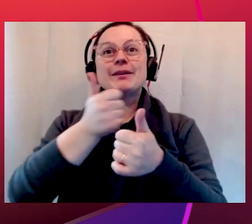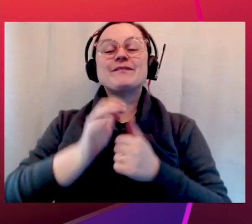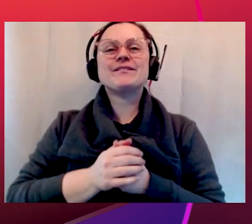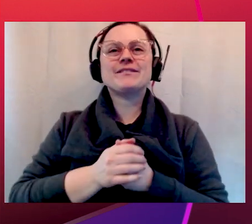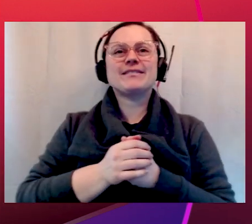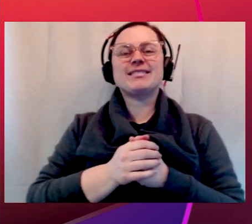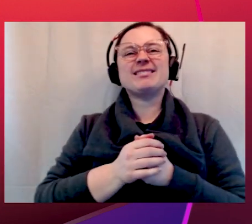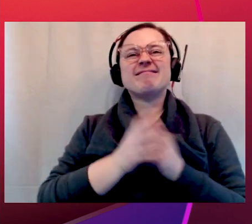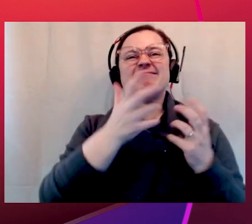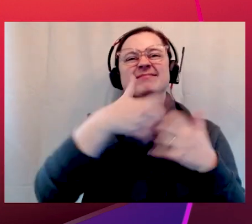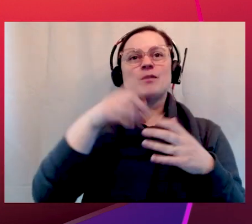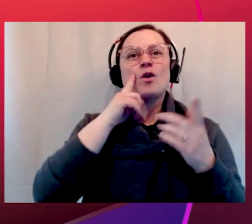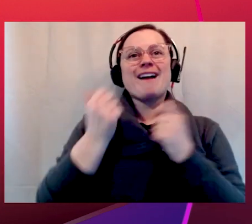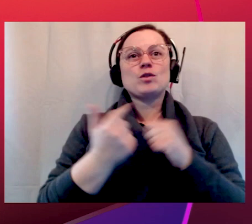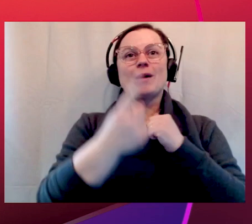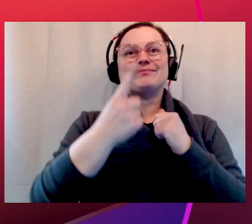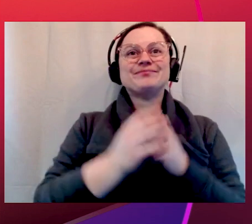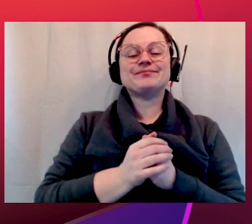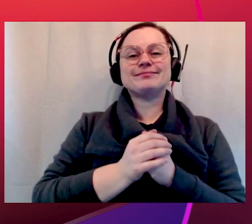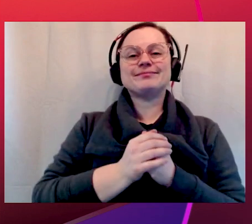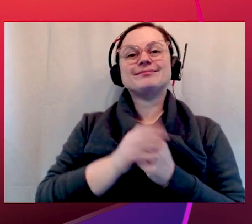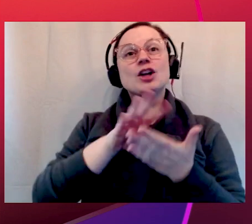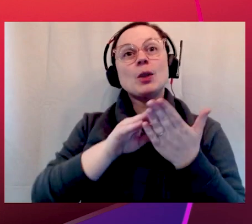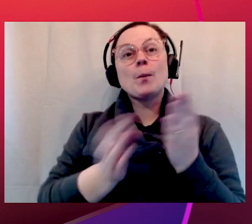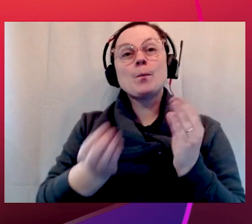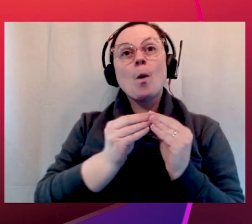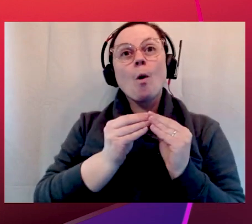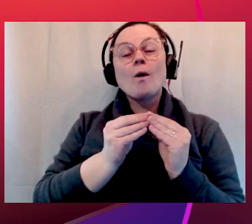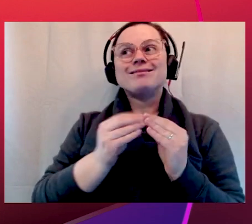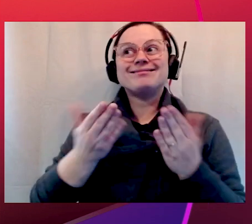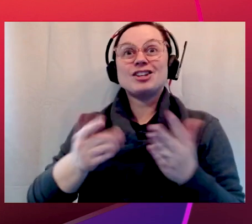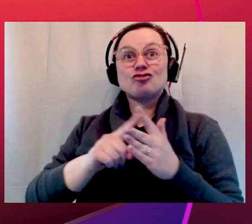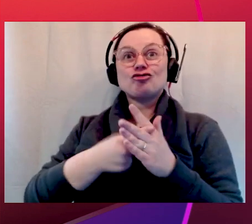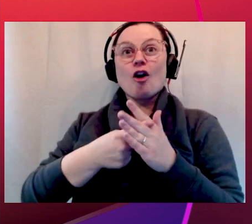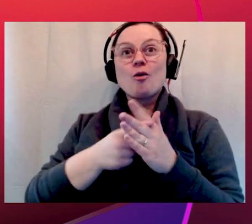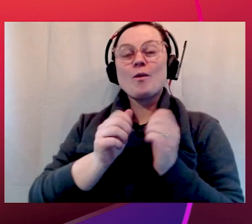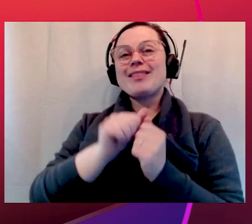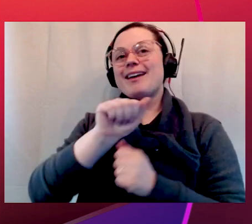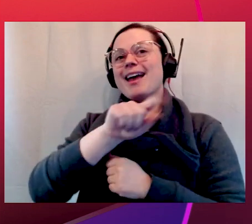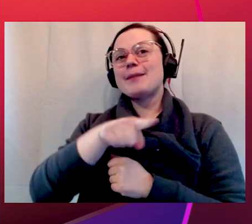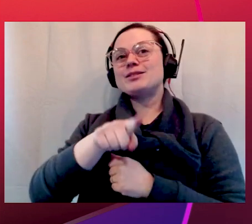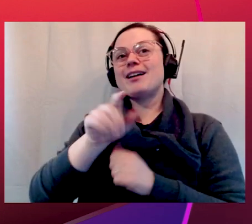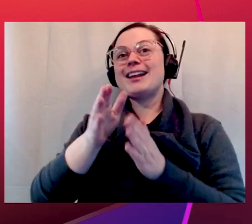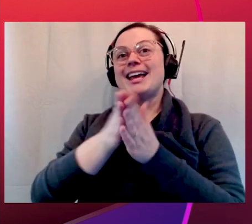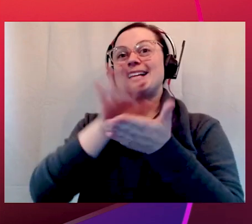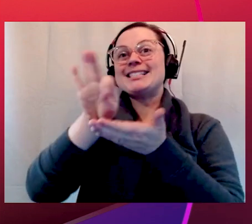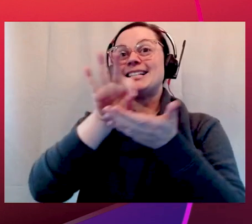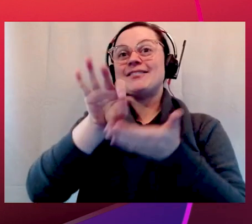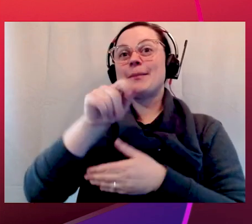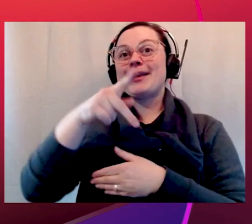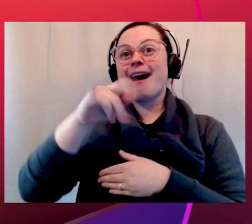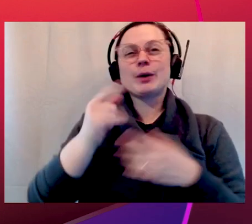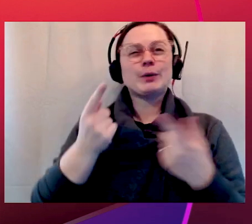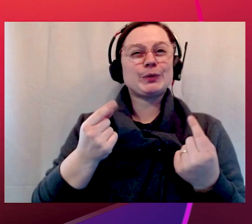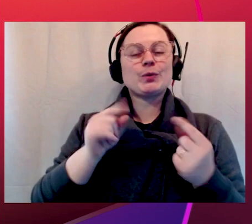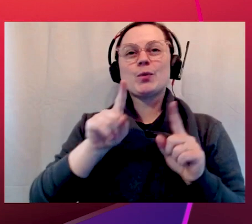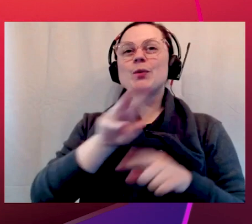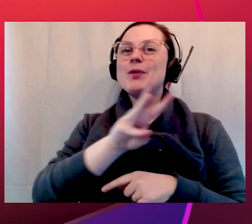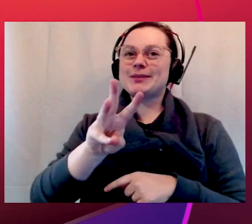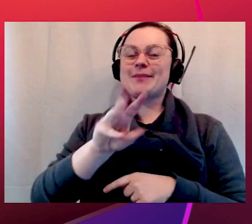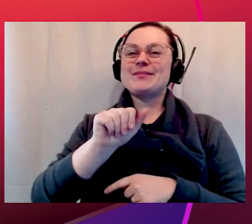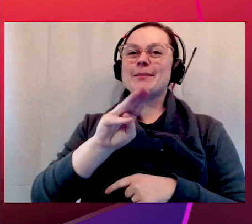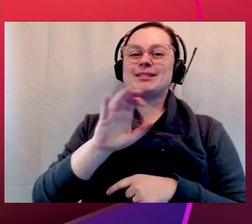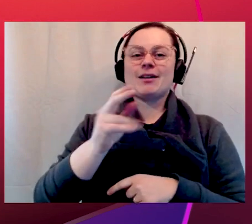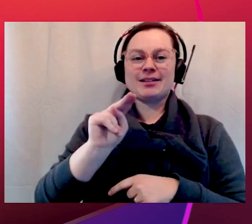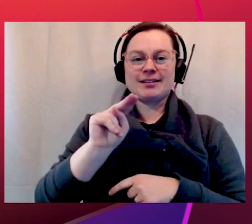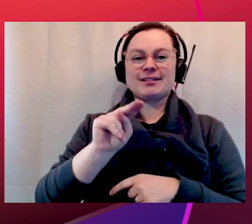Amazon Incentives, and to get started with the Amazon Incentives API, you can visit our website. Amazon gift card terms